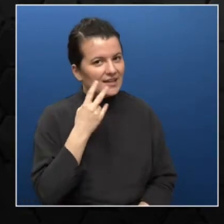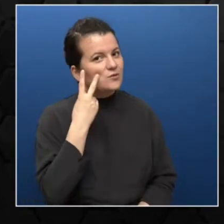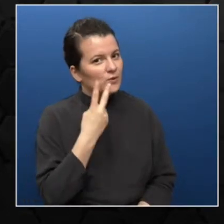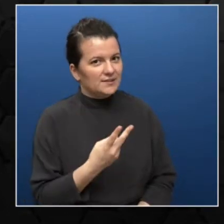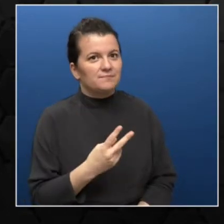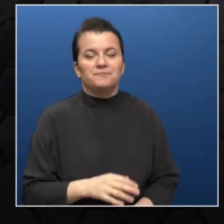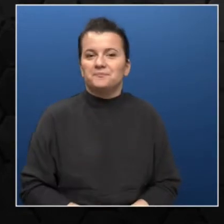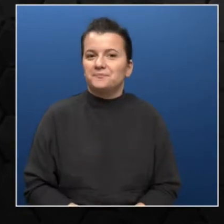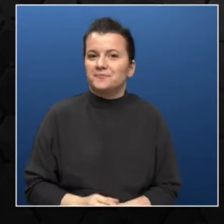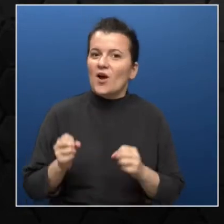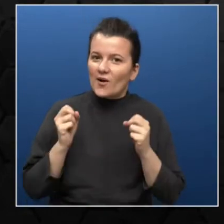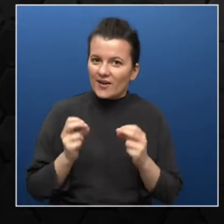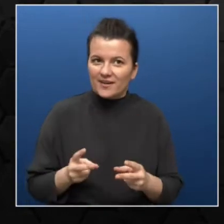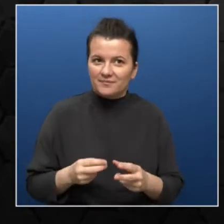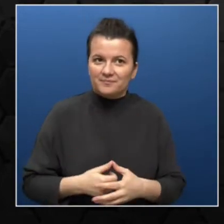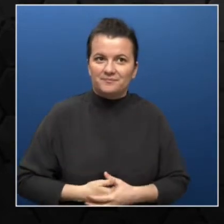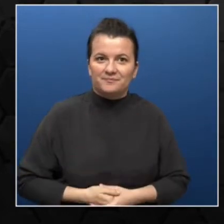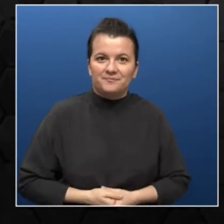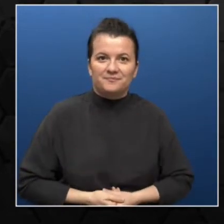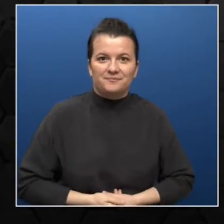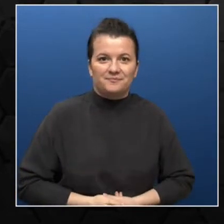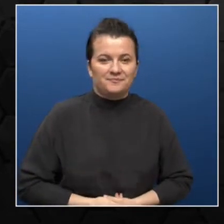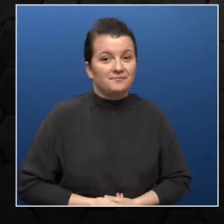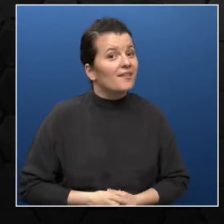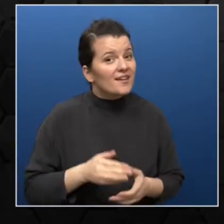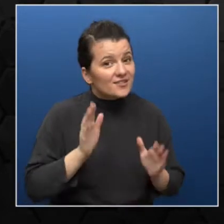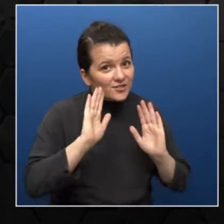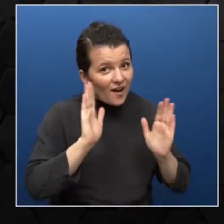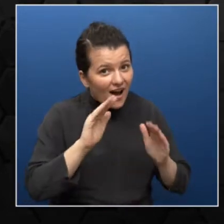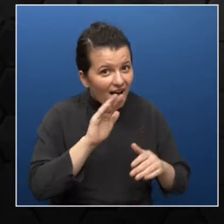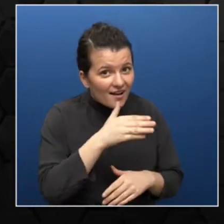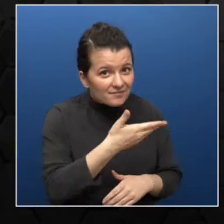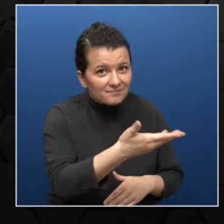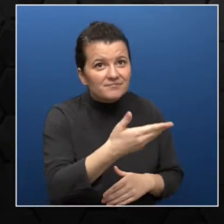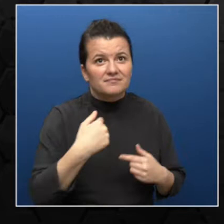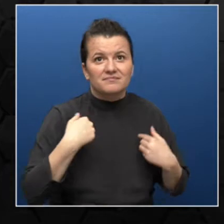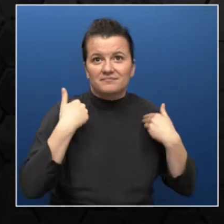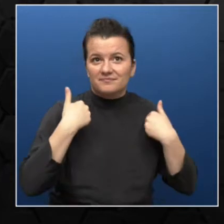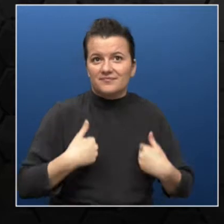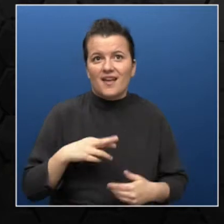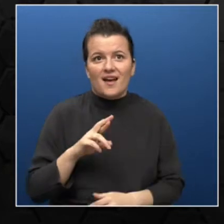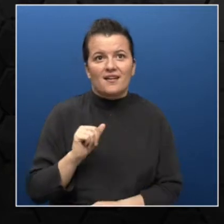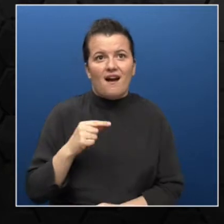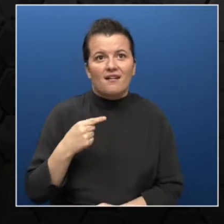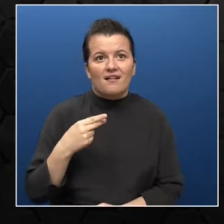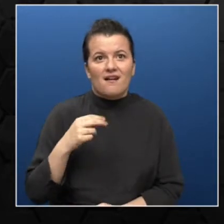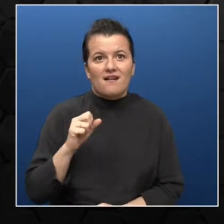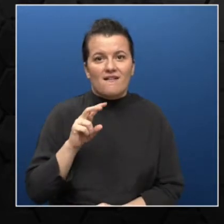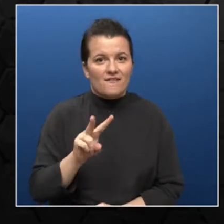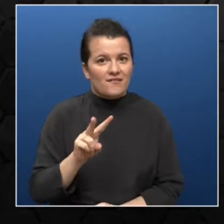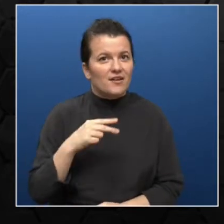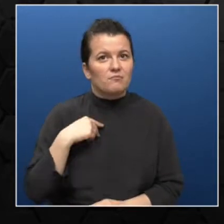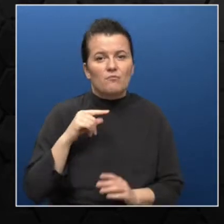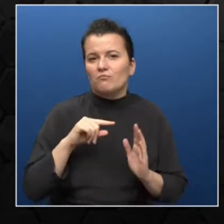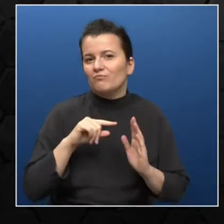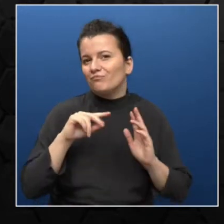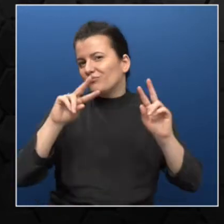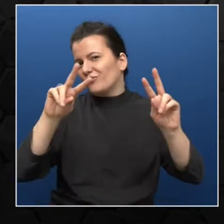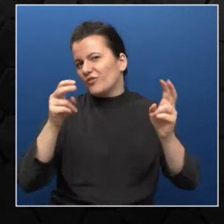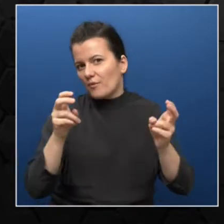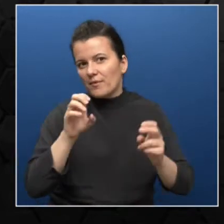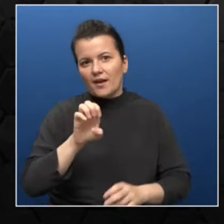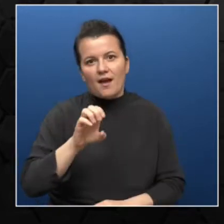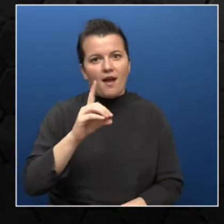Okay. Yeah. So hi, everyone. This is Raghav. I'm going to be talking about Edge AI and its